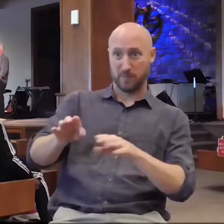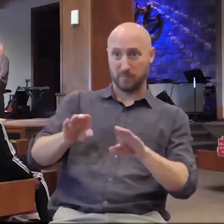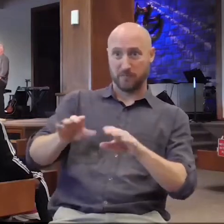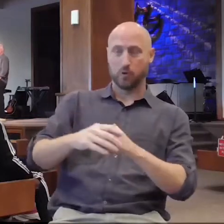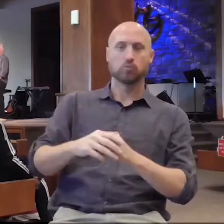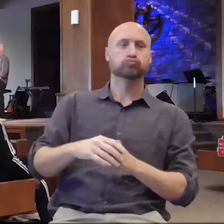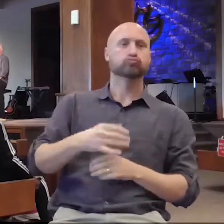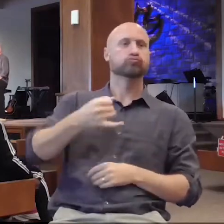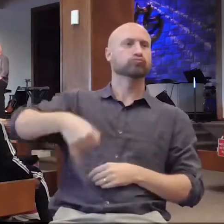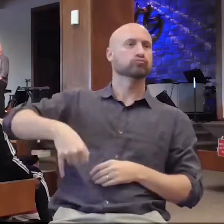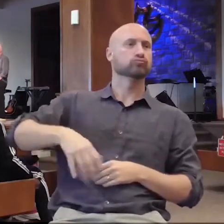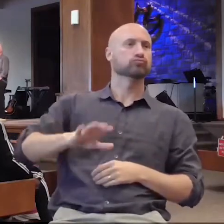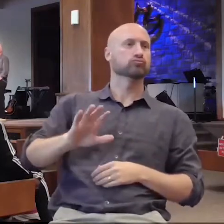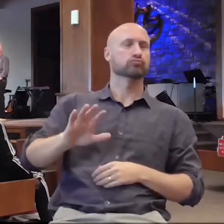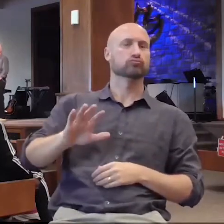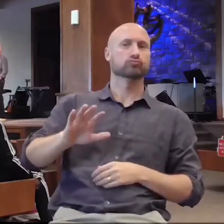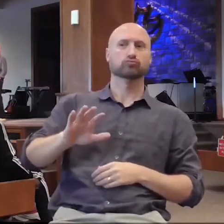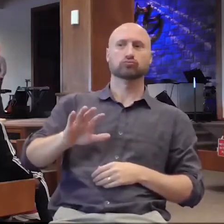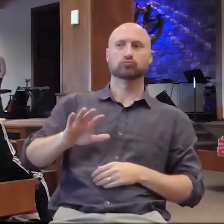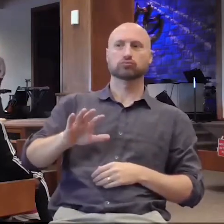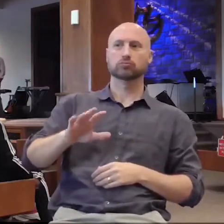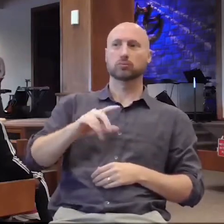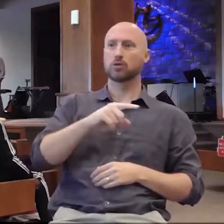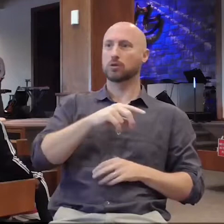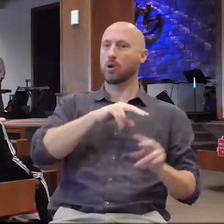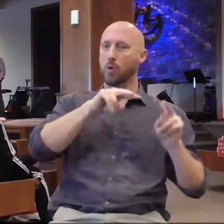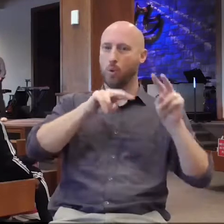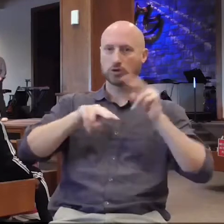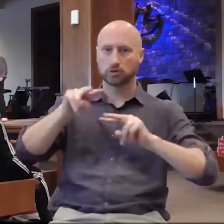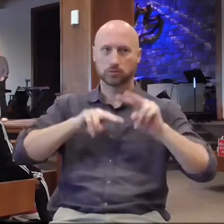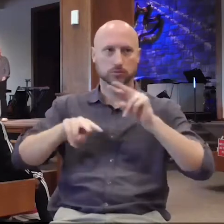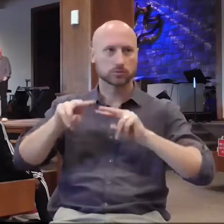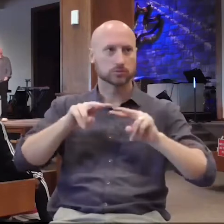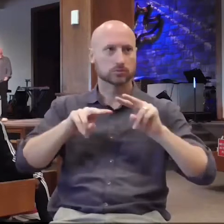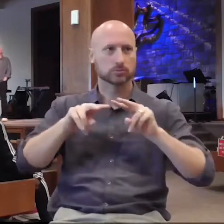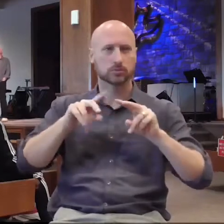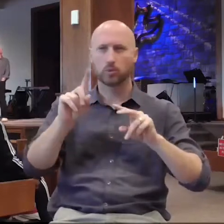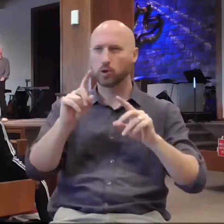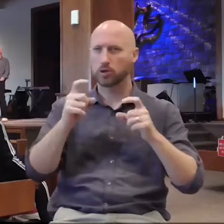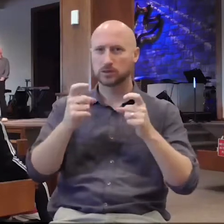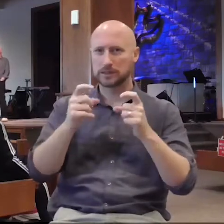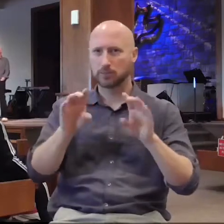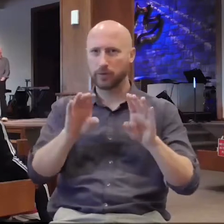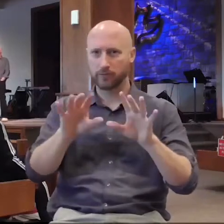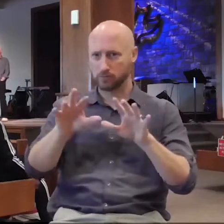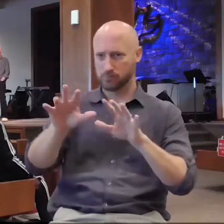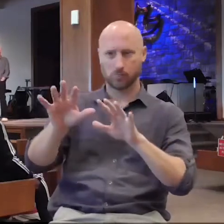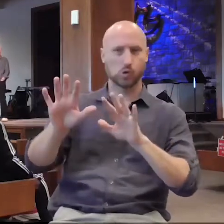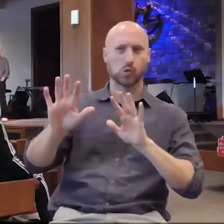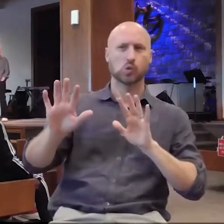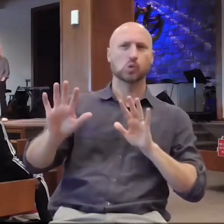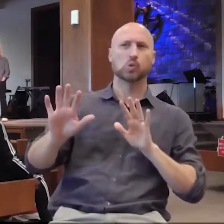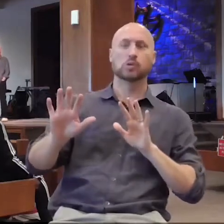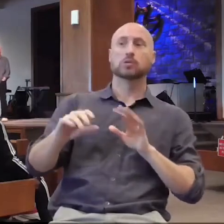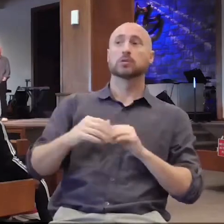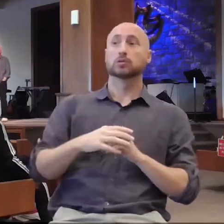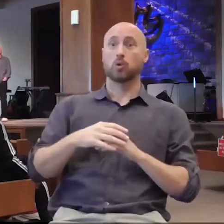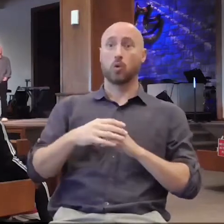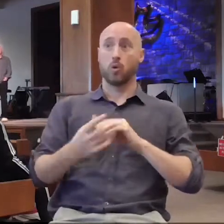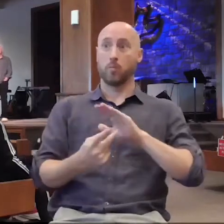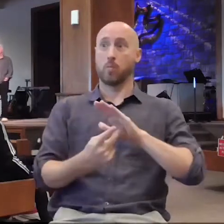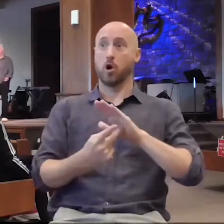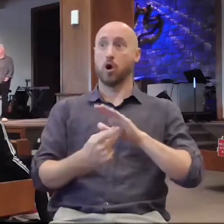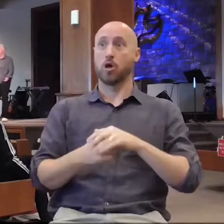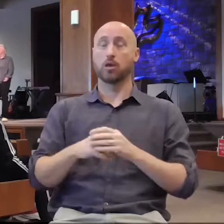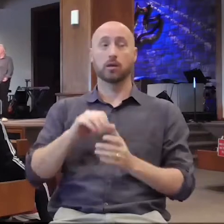for defilement. Paul, Acts chapter 20, when he leaves